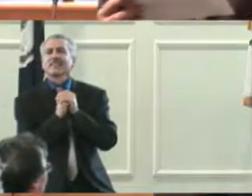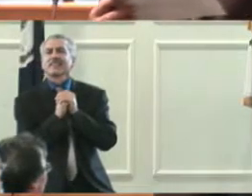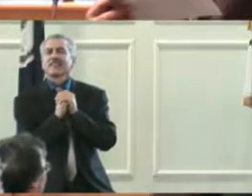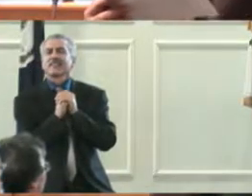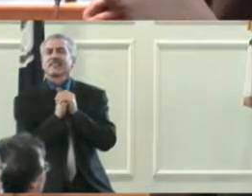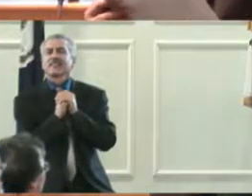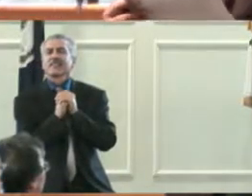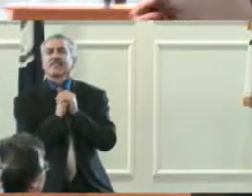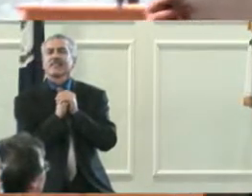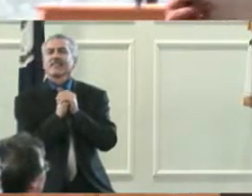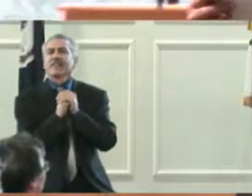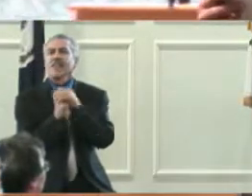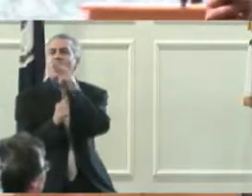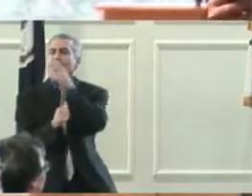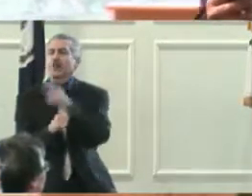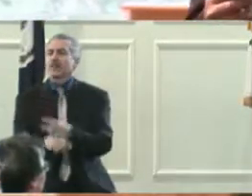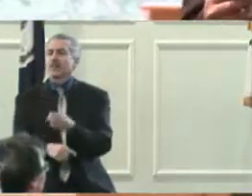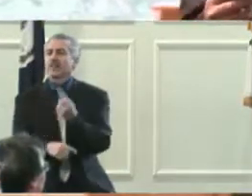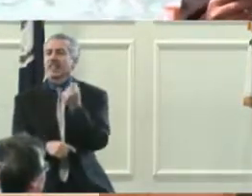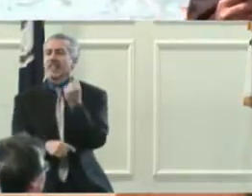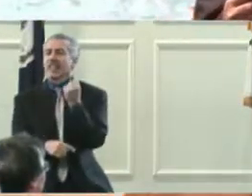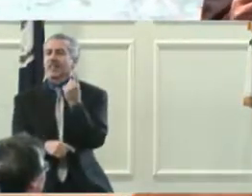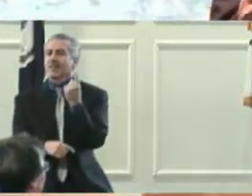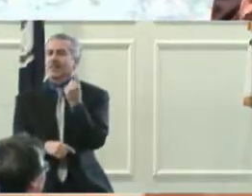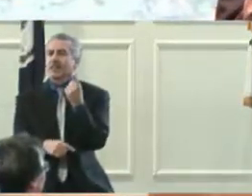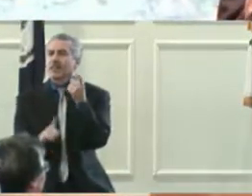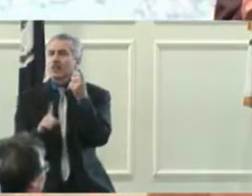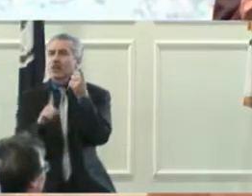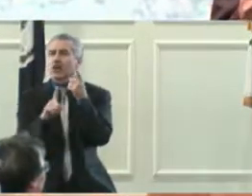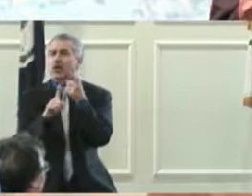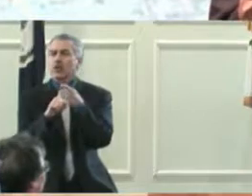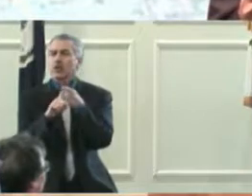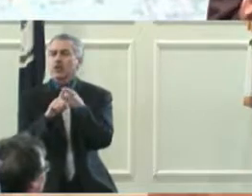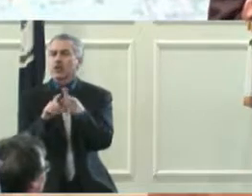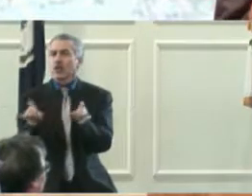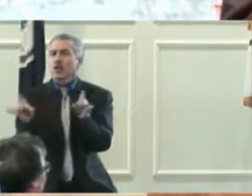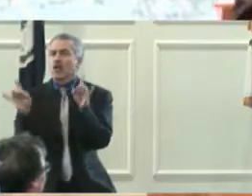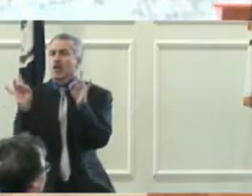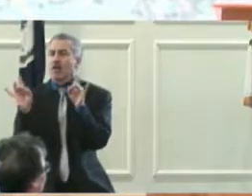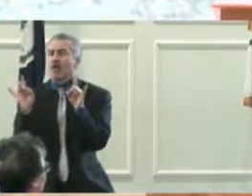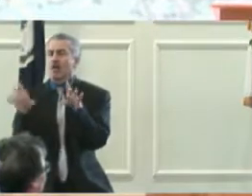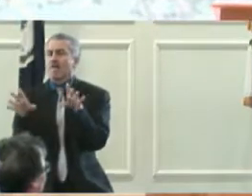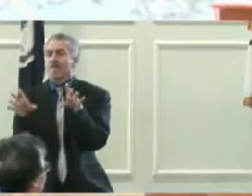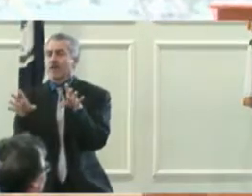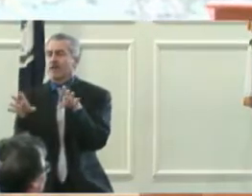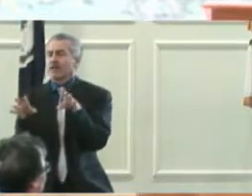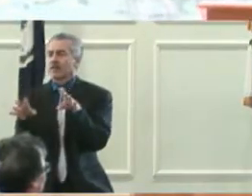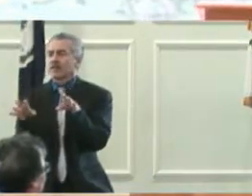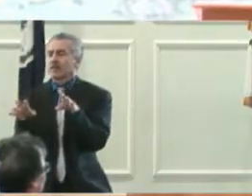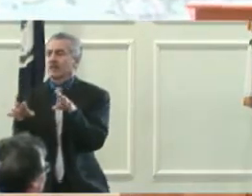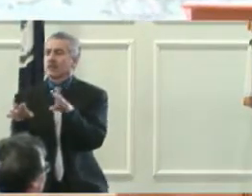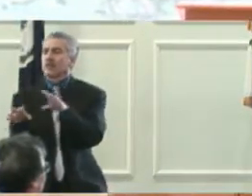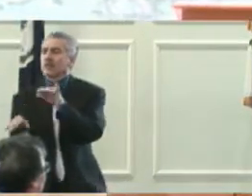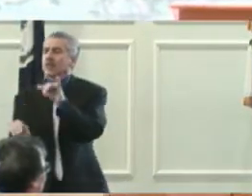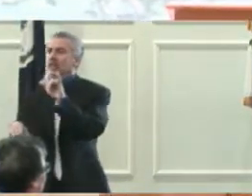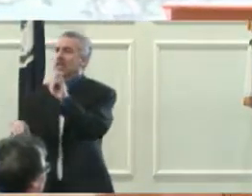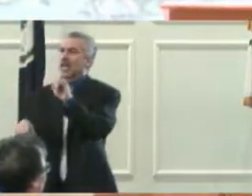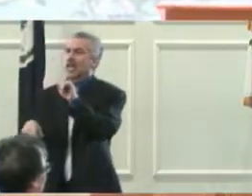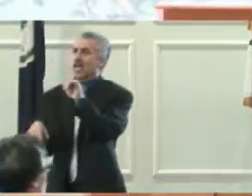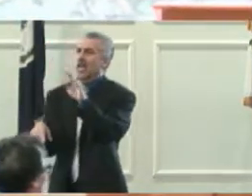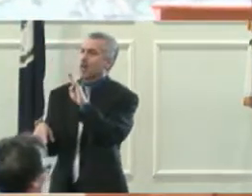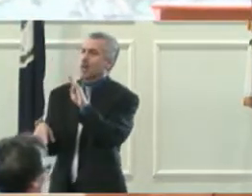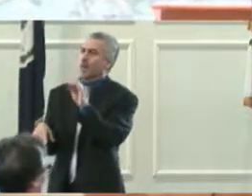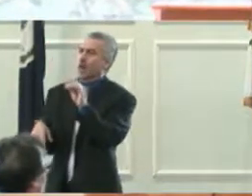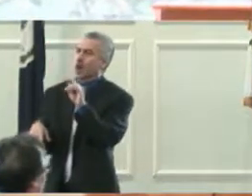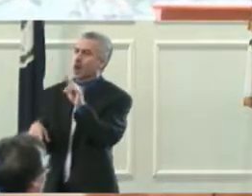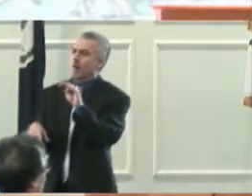in verse 11, it says, until the abomination of desolation is set up. In other words, there was going to be a point in